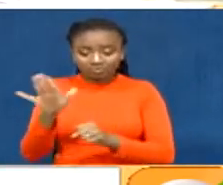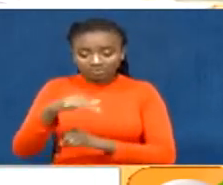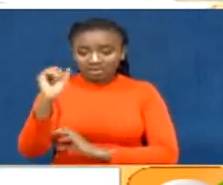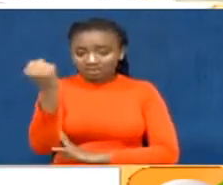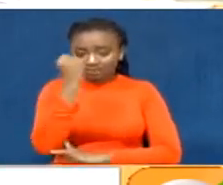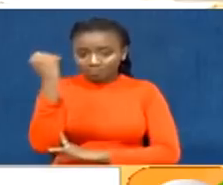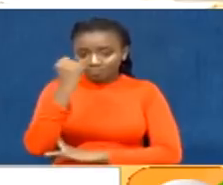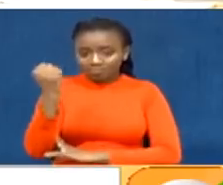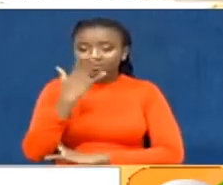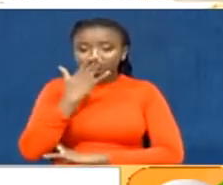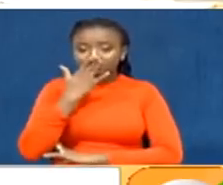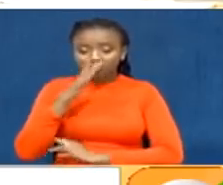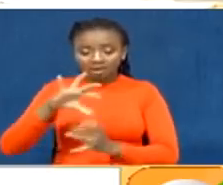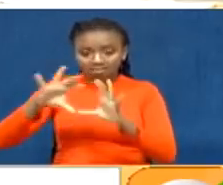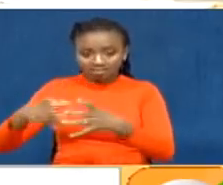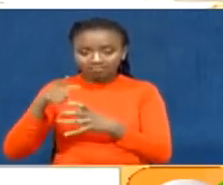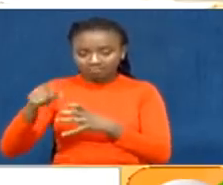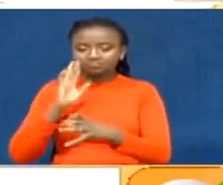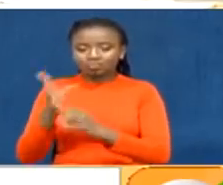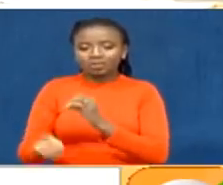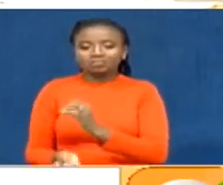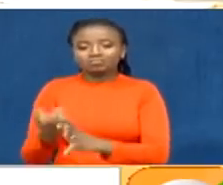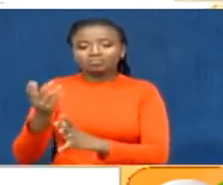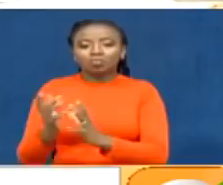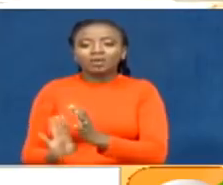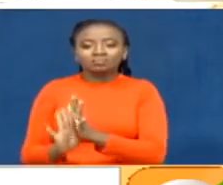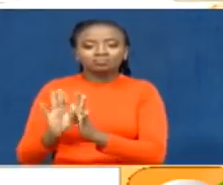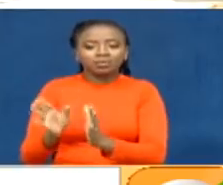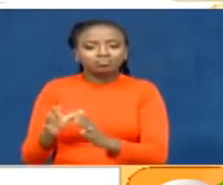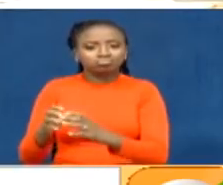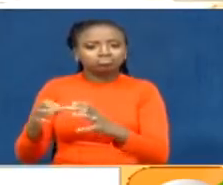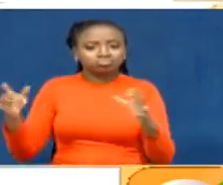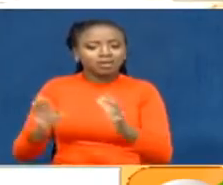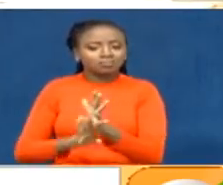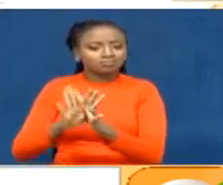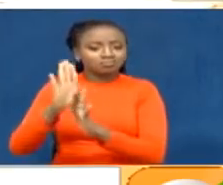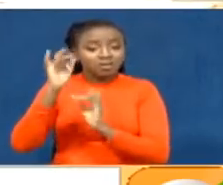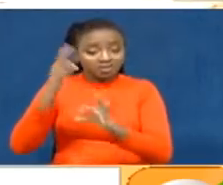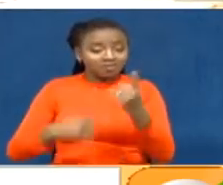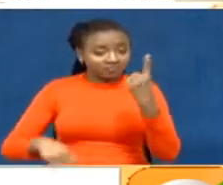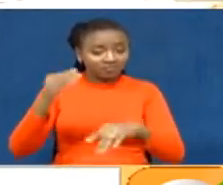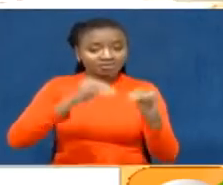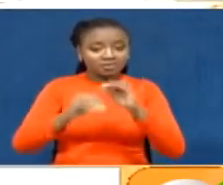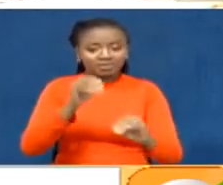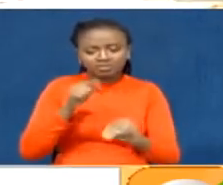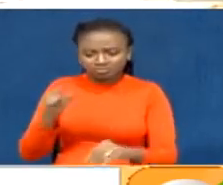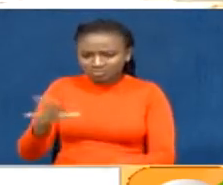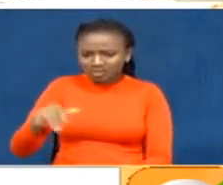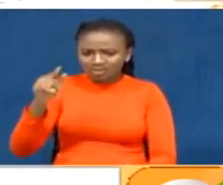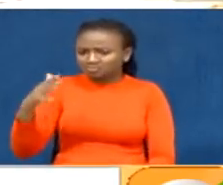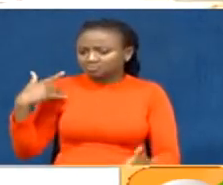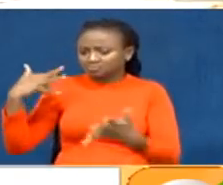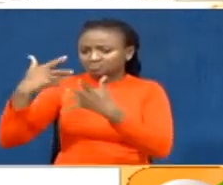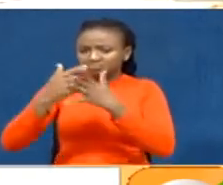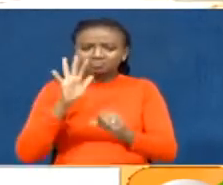and revitalize trouble-ridden Mumias sugar factory if elected president next year. The factory that was for years the economic